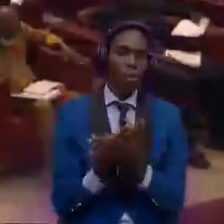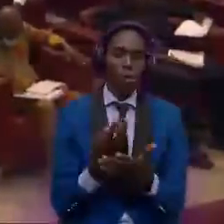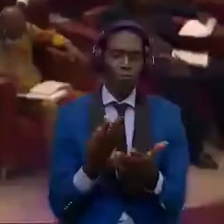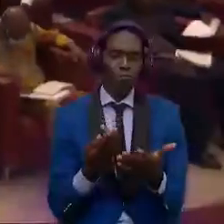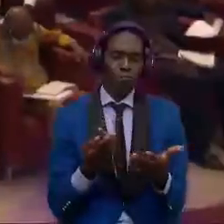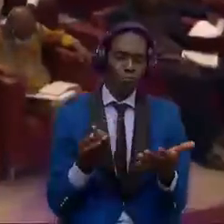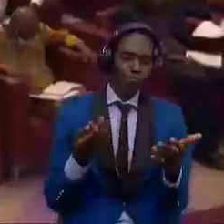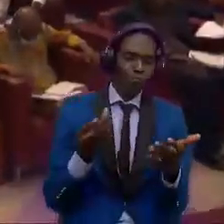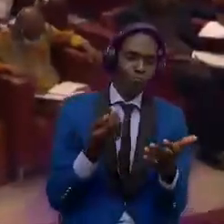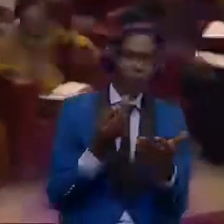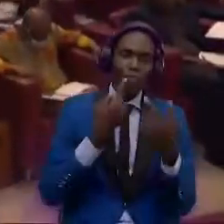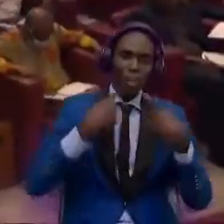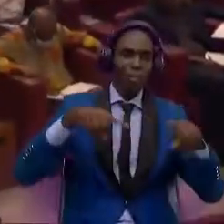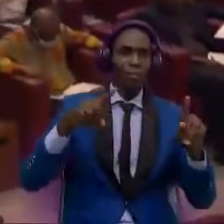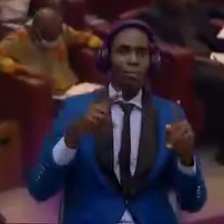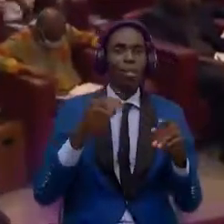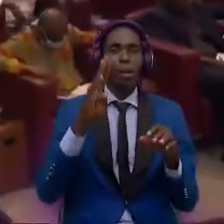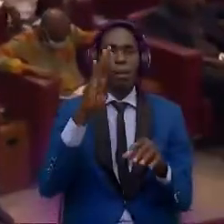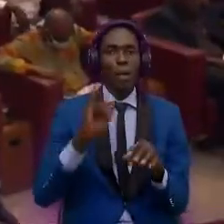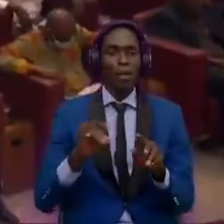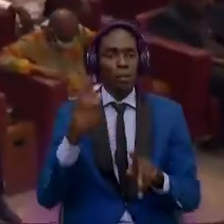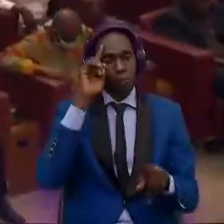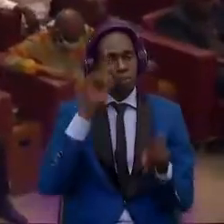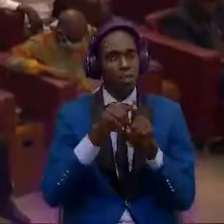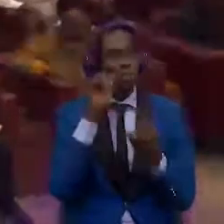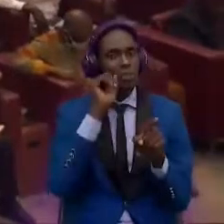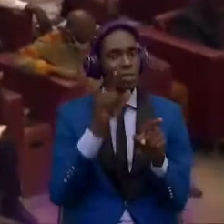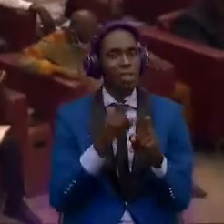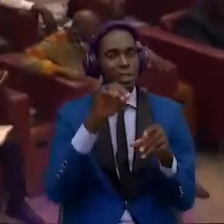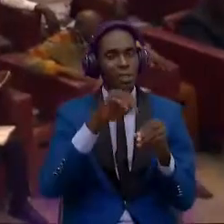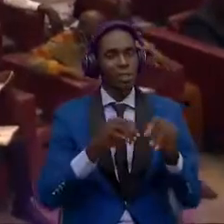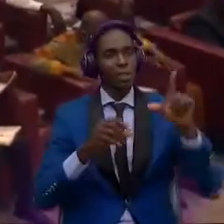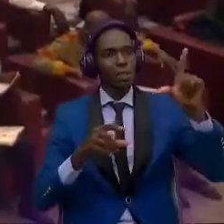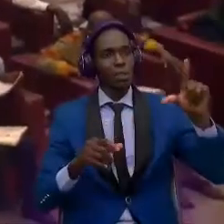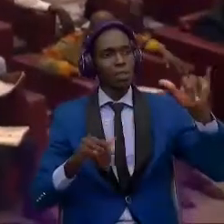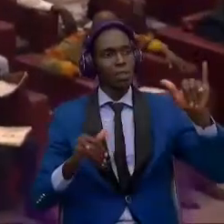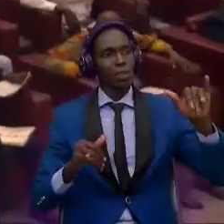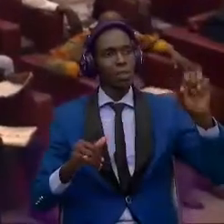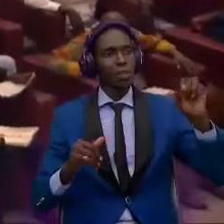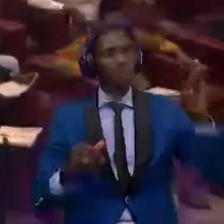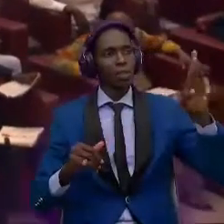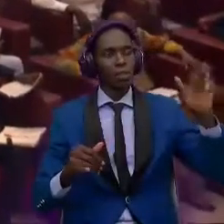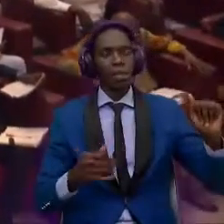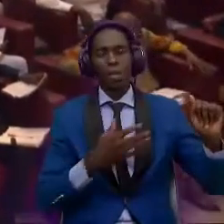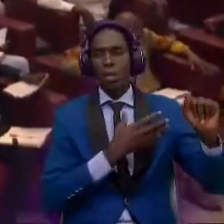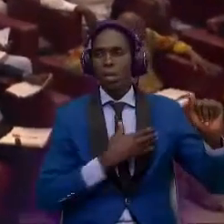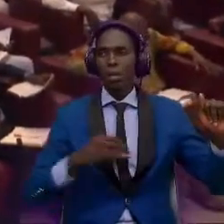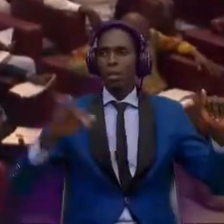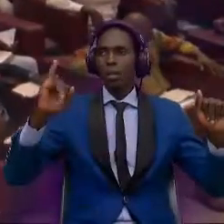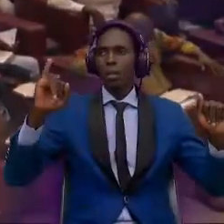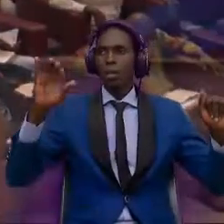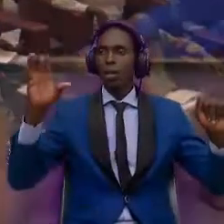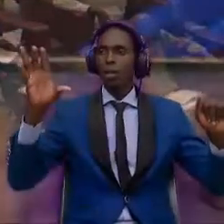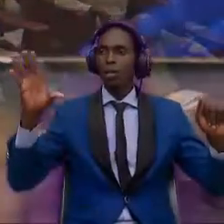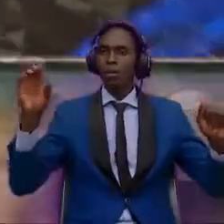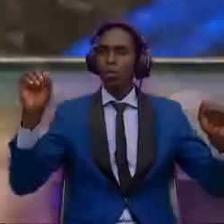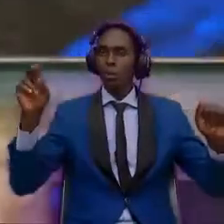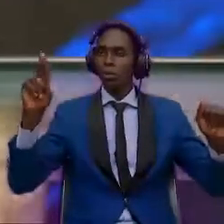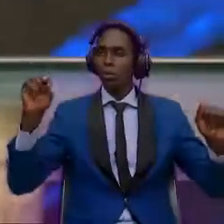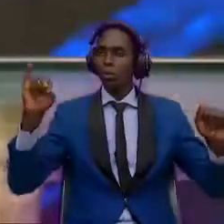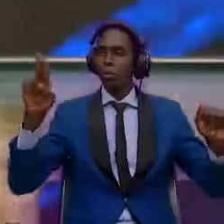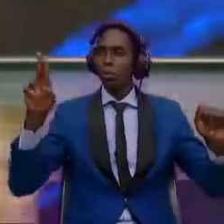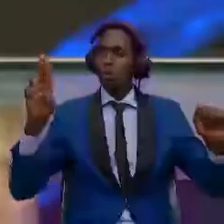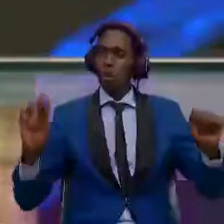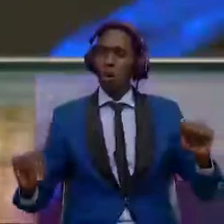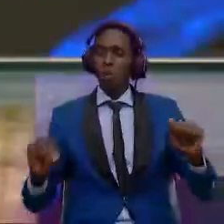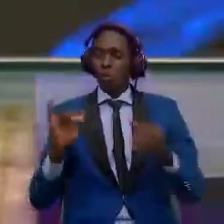brethren that were at Lystra and Iconium. Then in verse 3, we're told that him will Paul